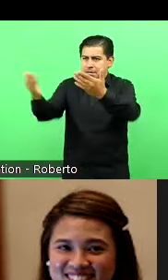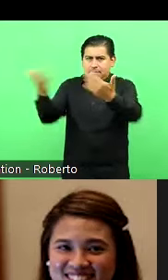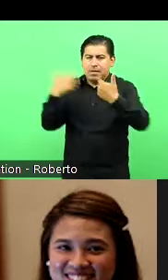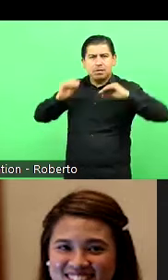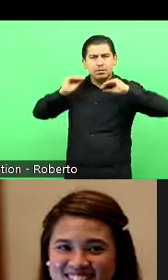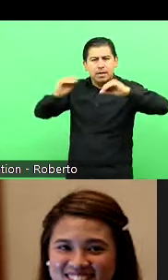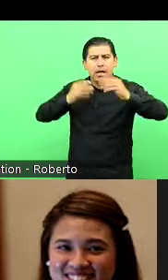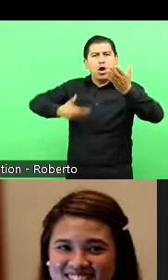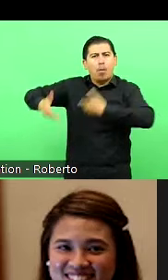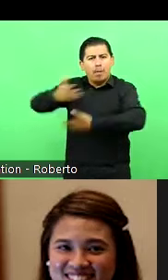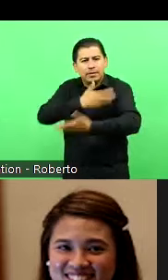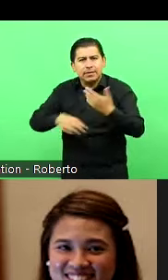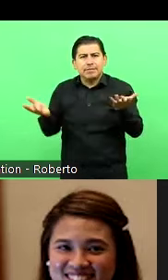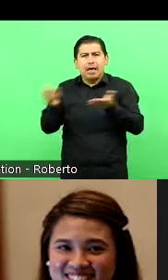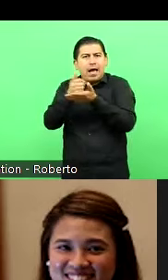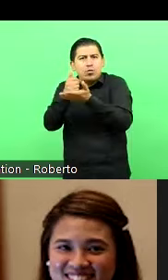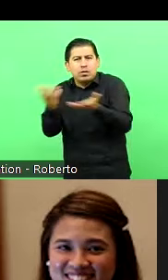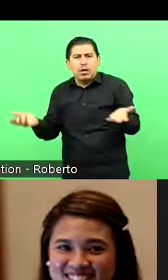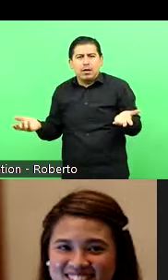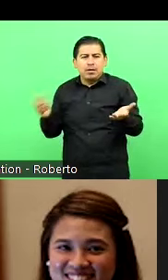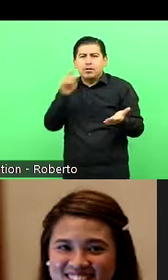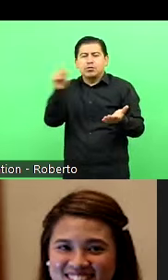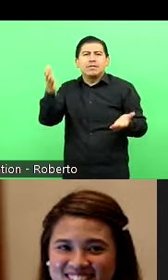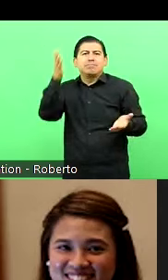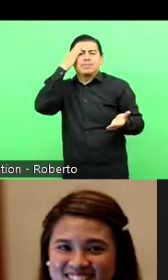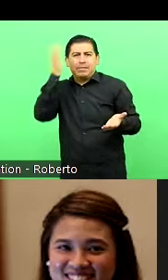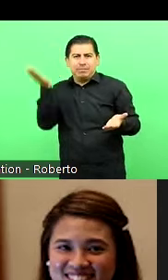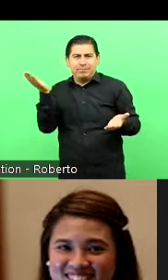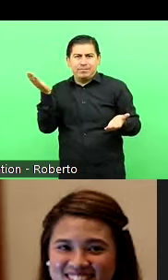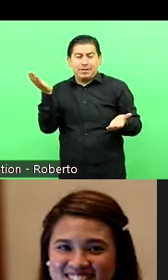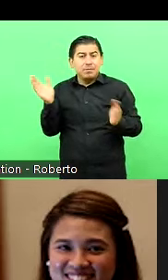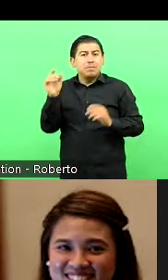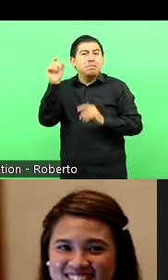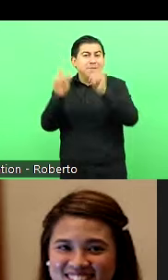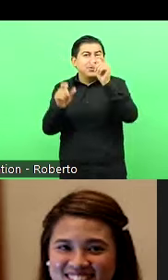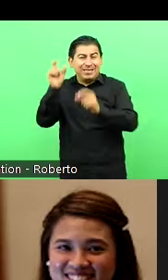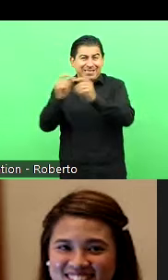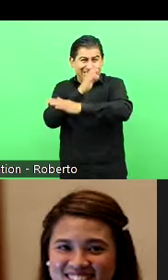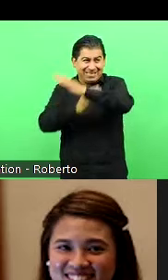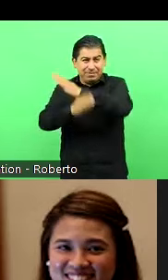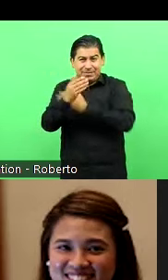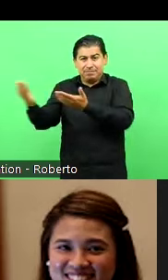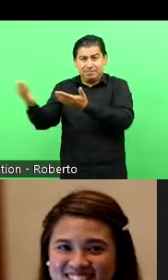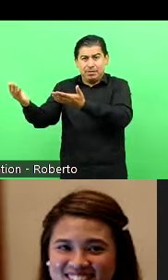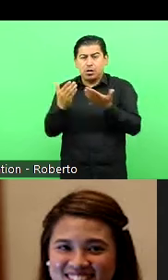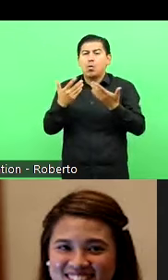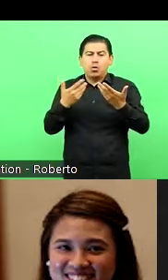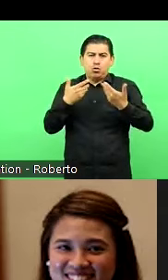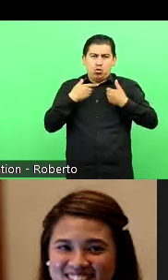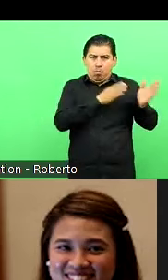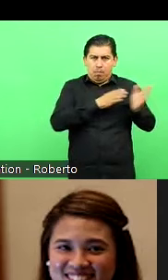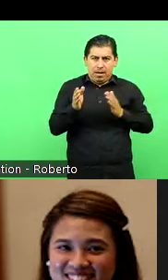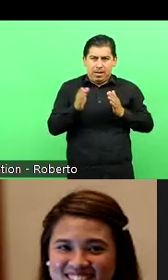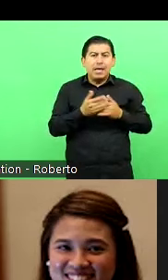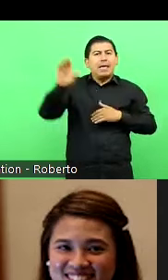also enjoining them in our community cleanups and other programs for our environment. So we have